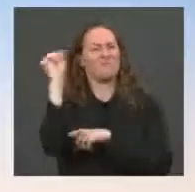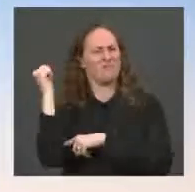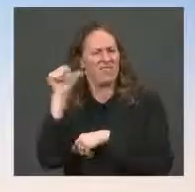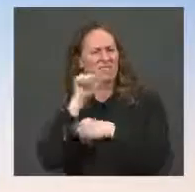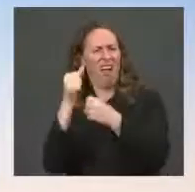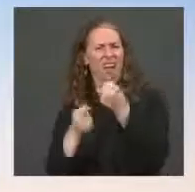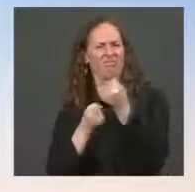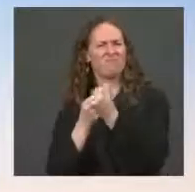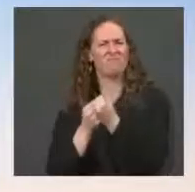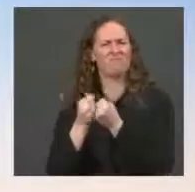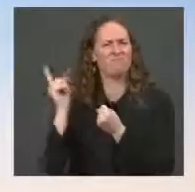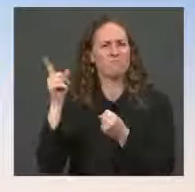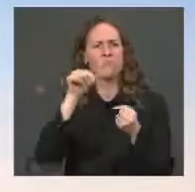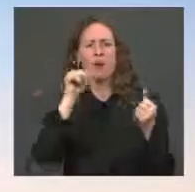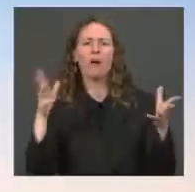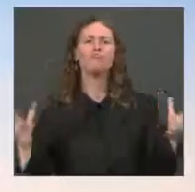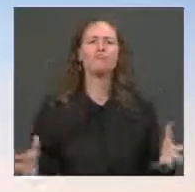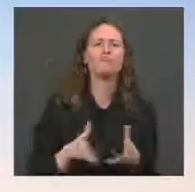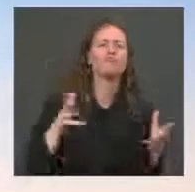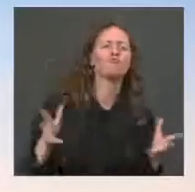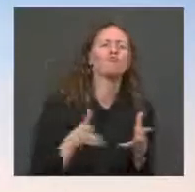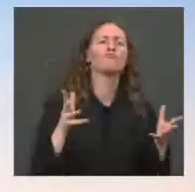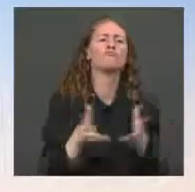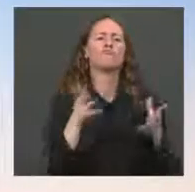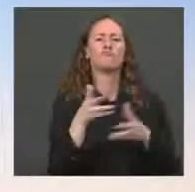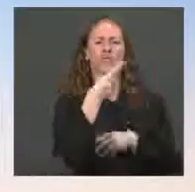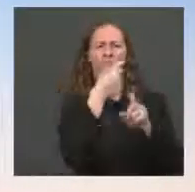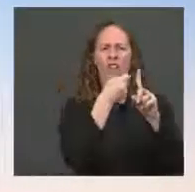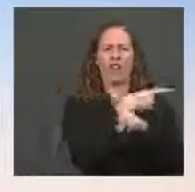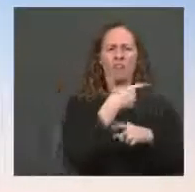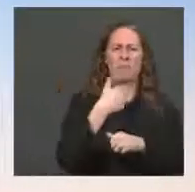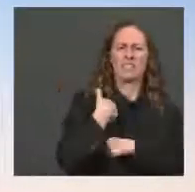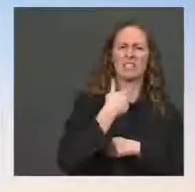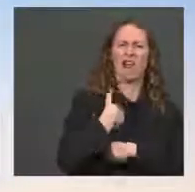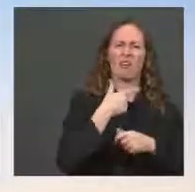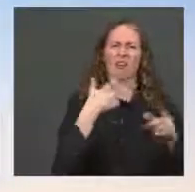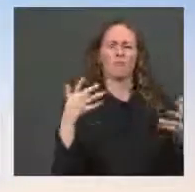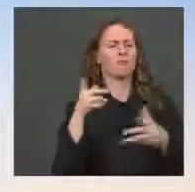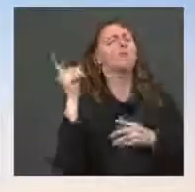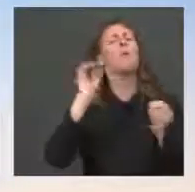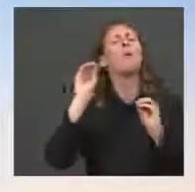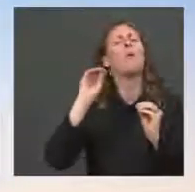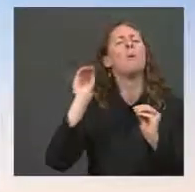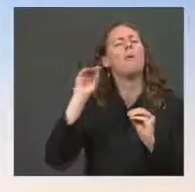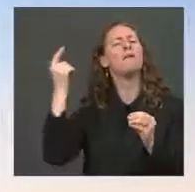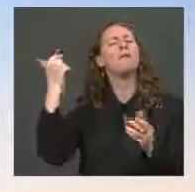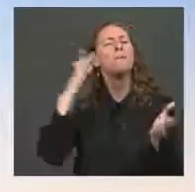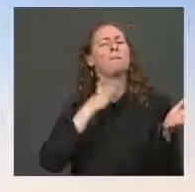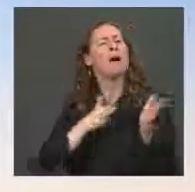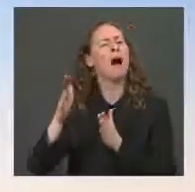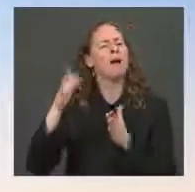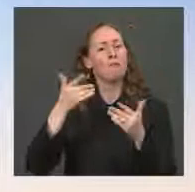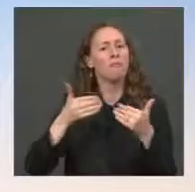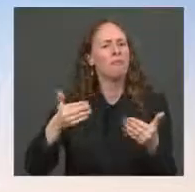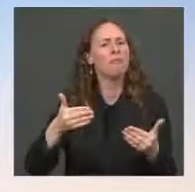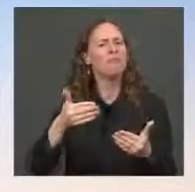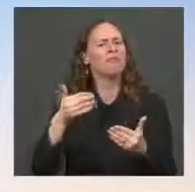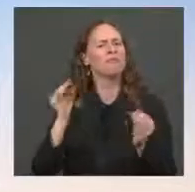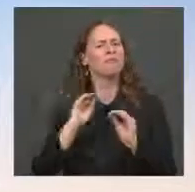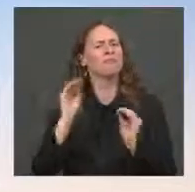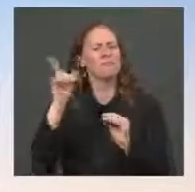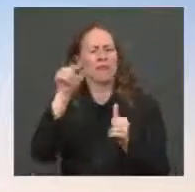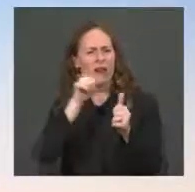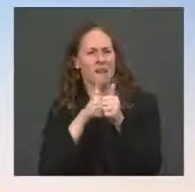unlawful military action. He has no intention of working in a way that is outside of what